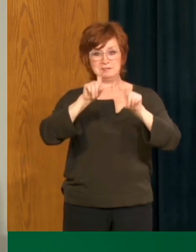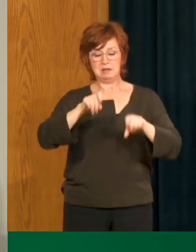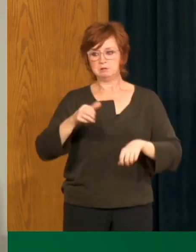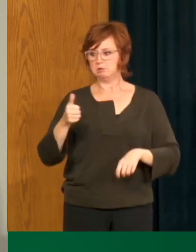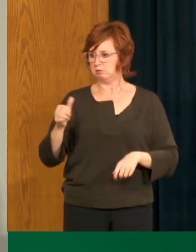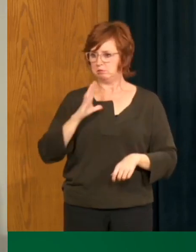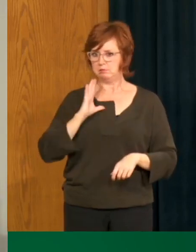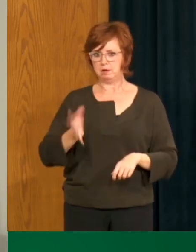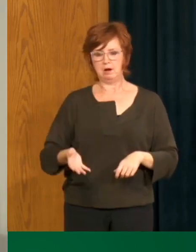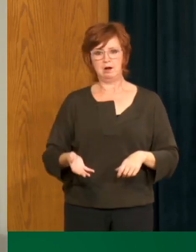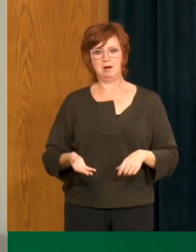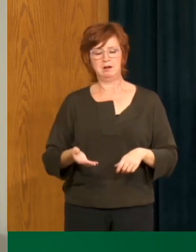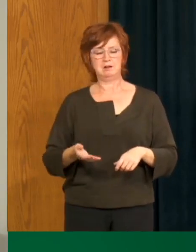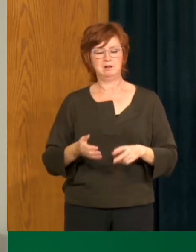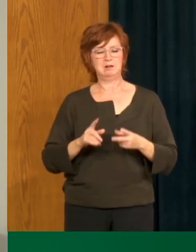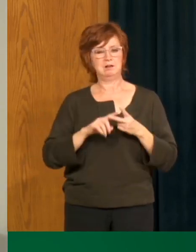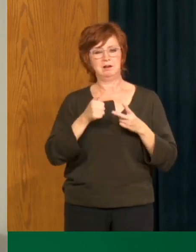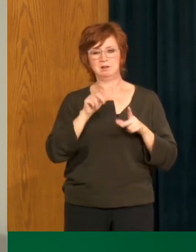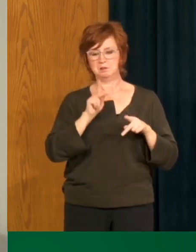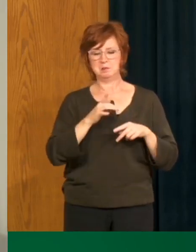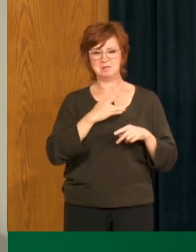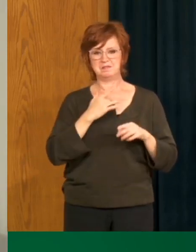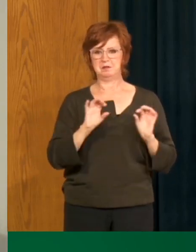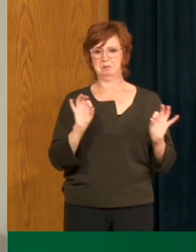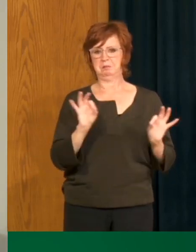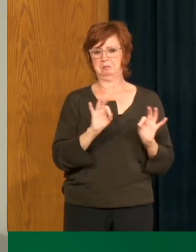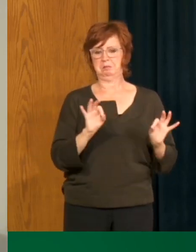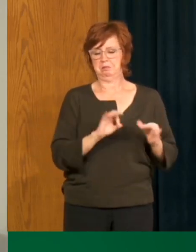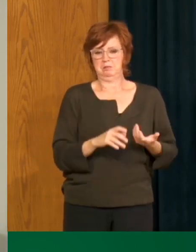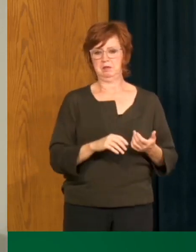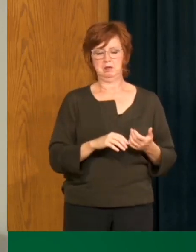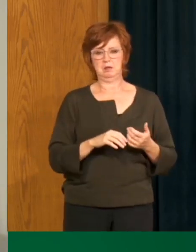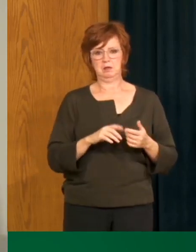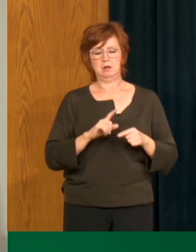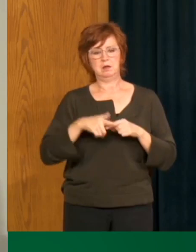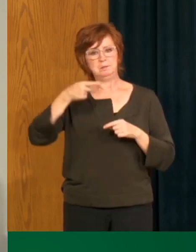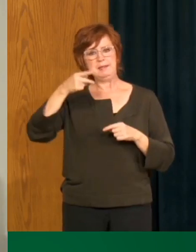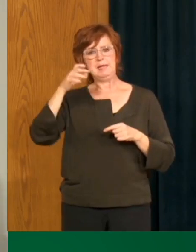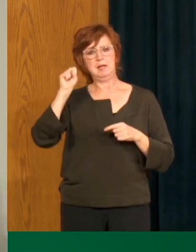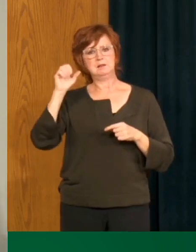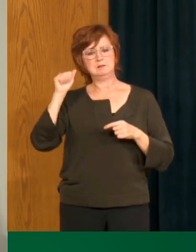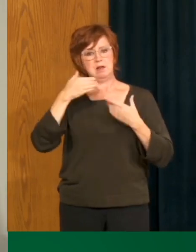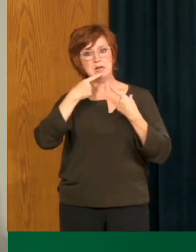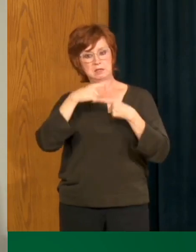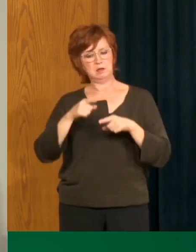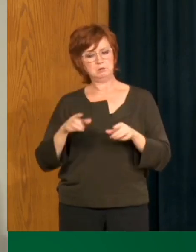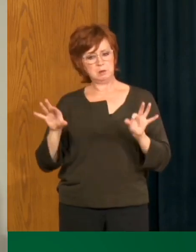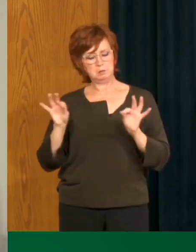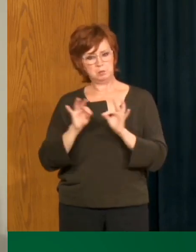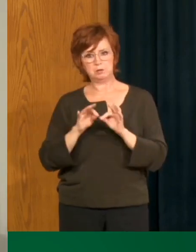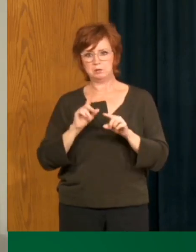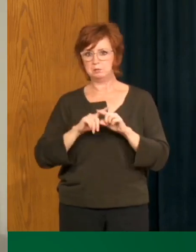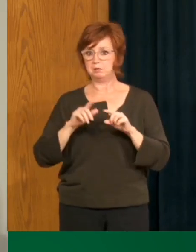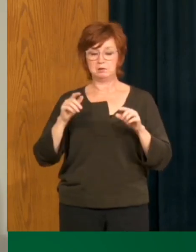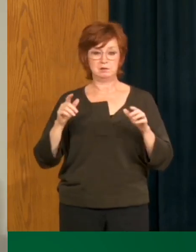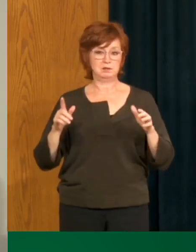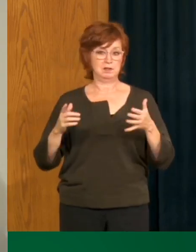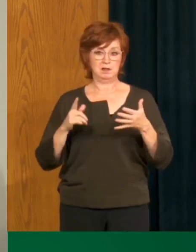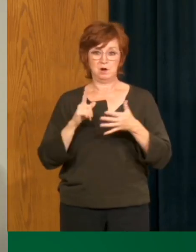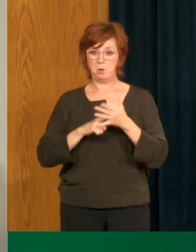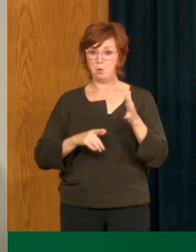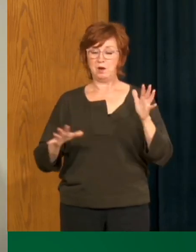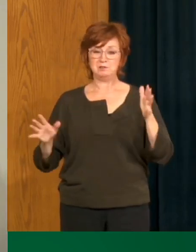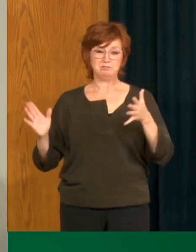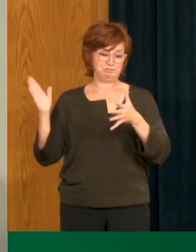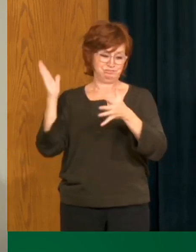be asymptomatic or have mild symptoms and not think of getting tested. So public service announcements are useful, but we all need to be aware that as we're out and about,